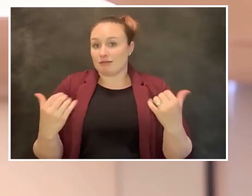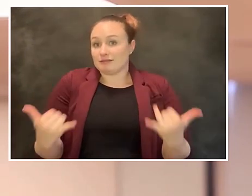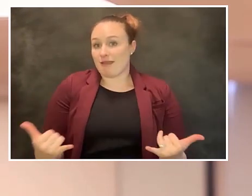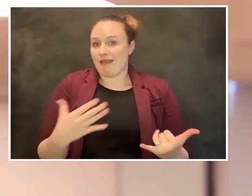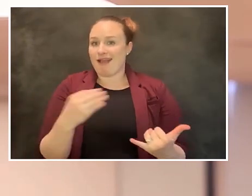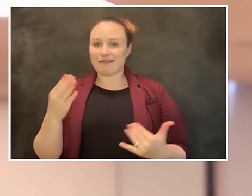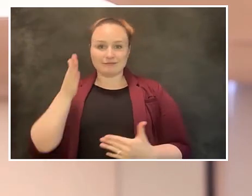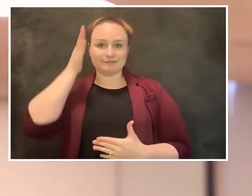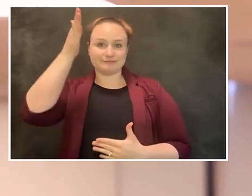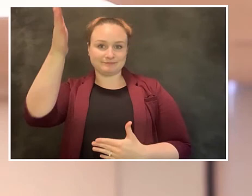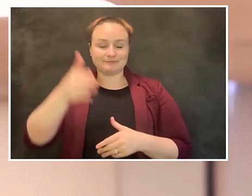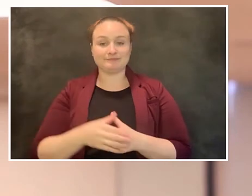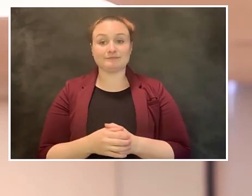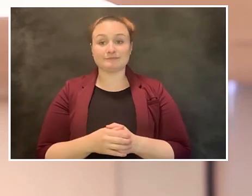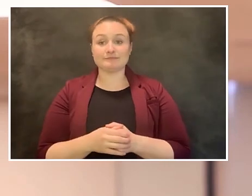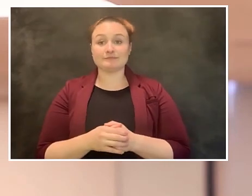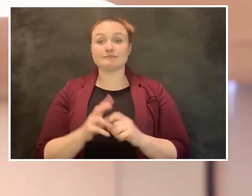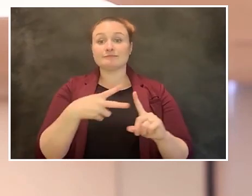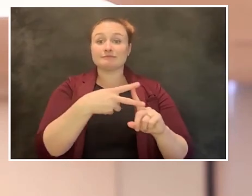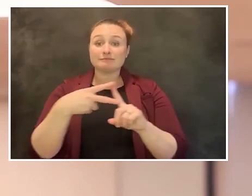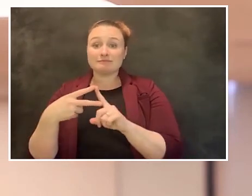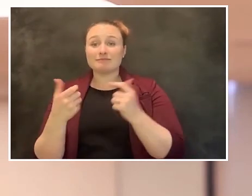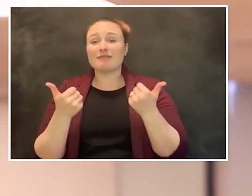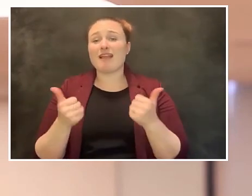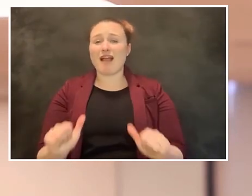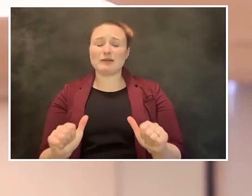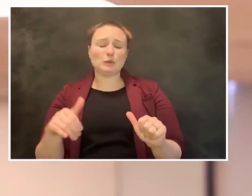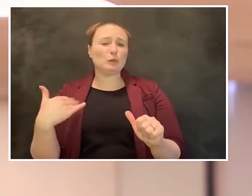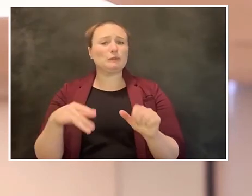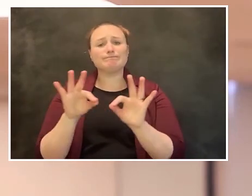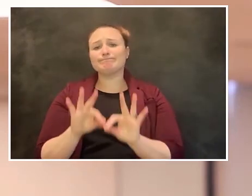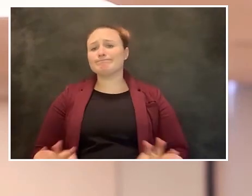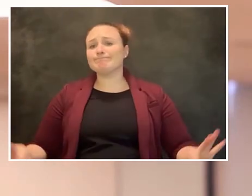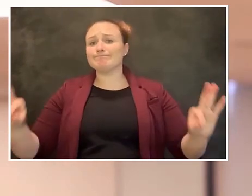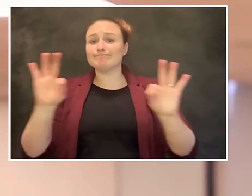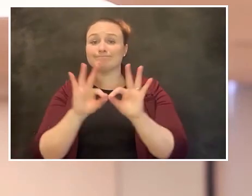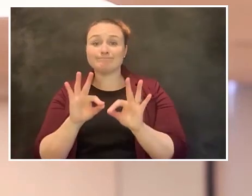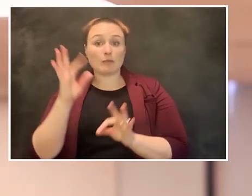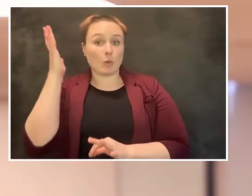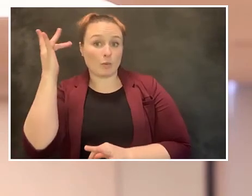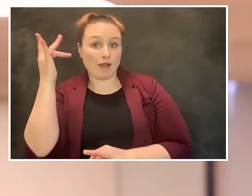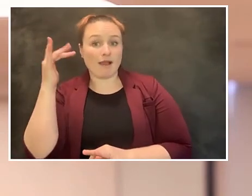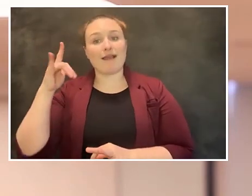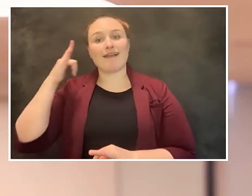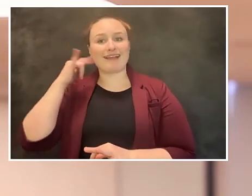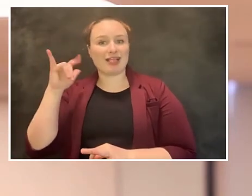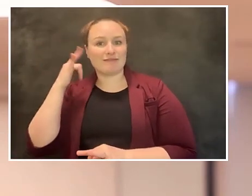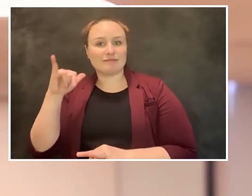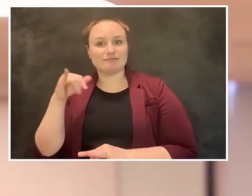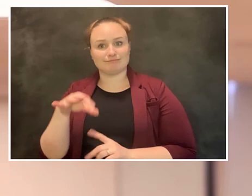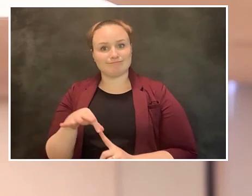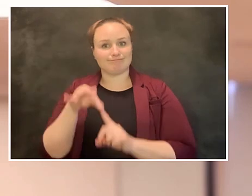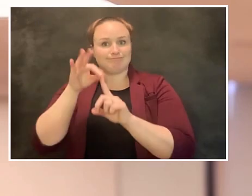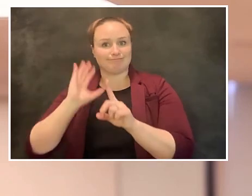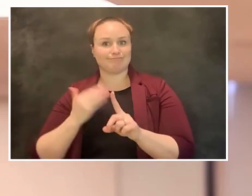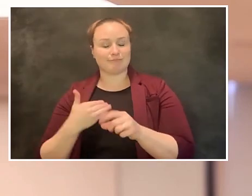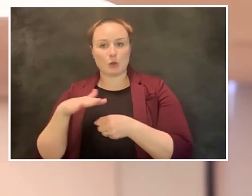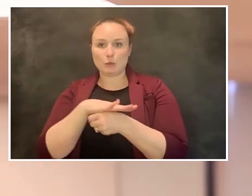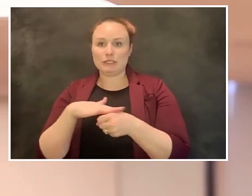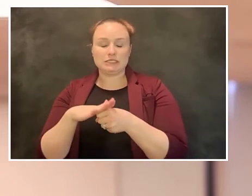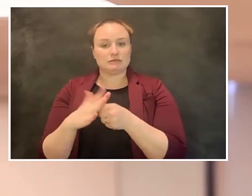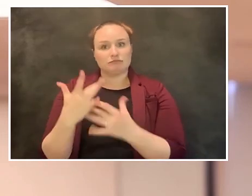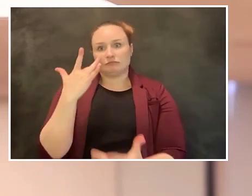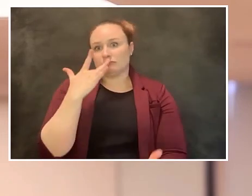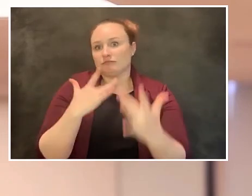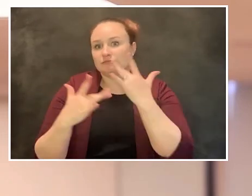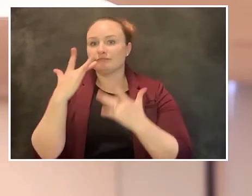future. These recruitment efforts are so important because California, and especially our region, is facing a significant shortage